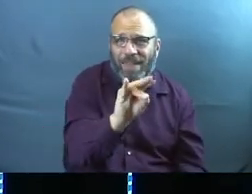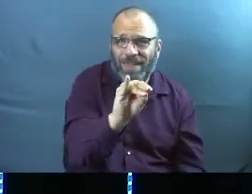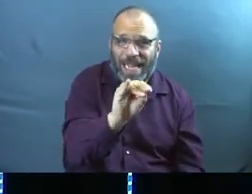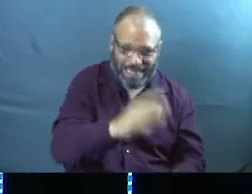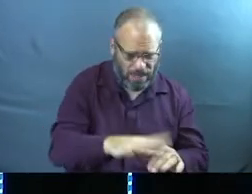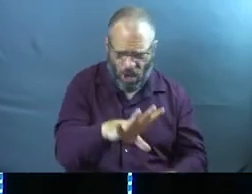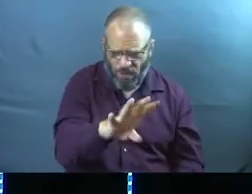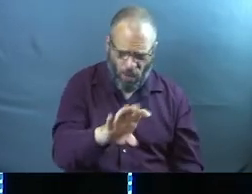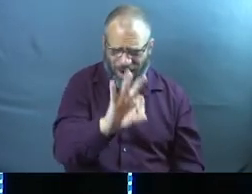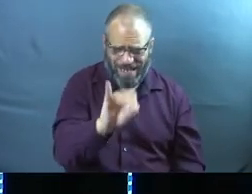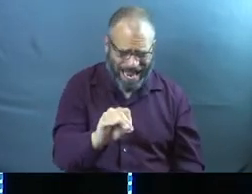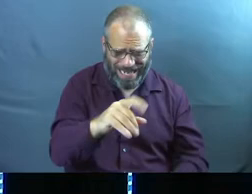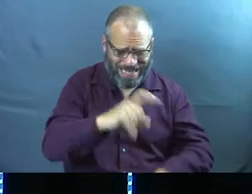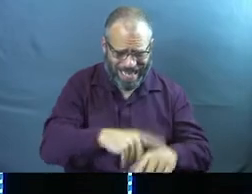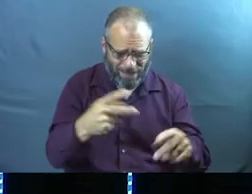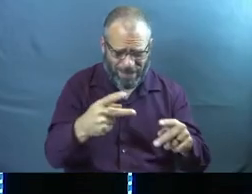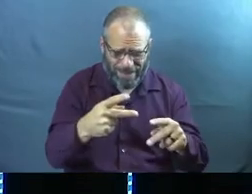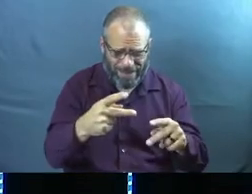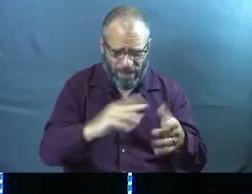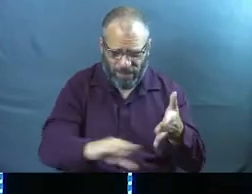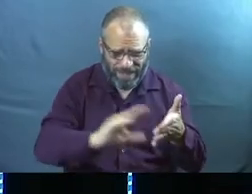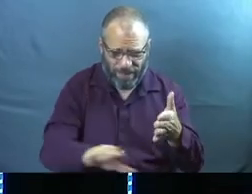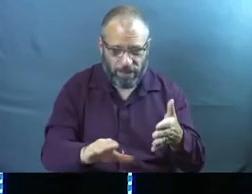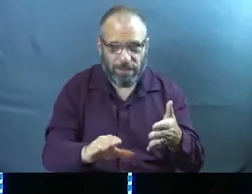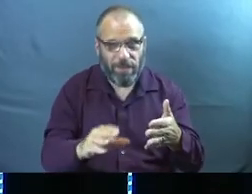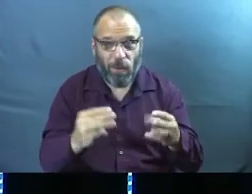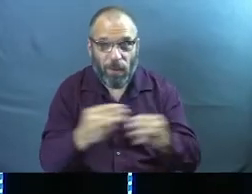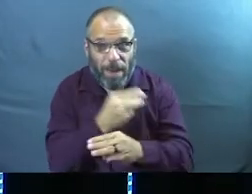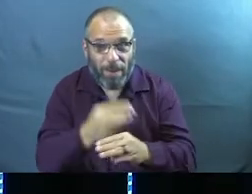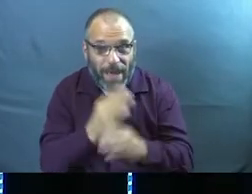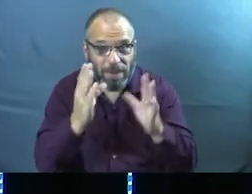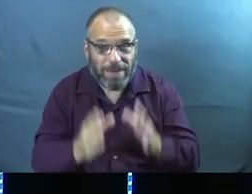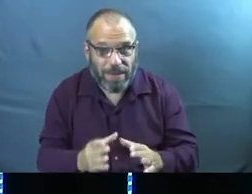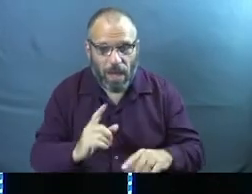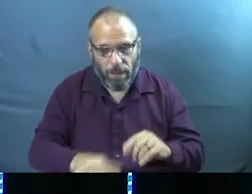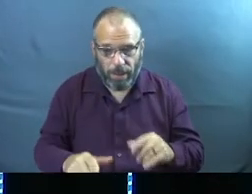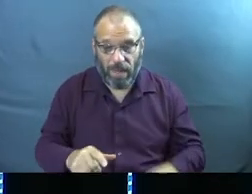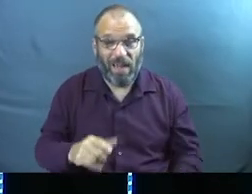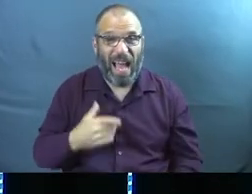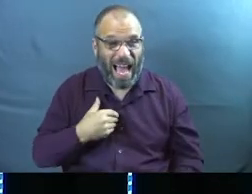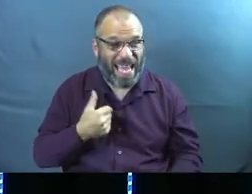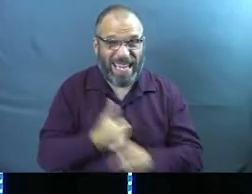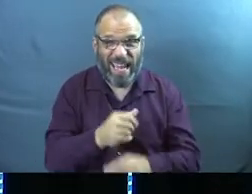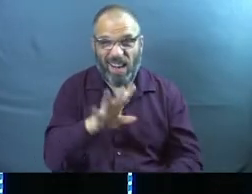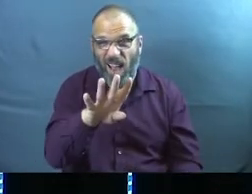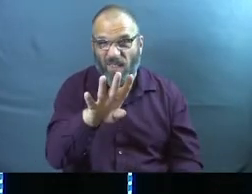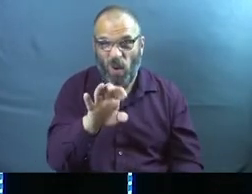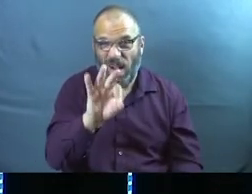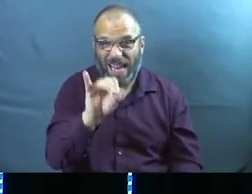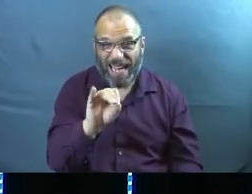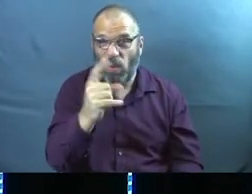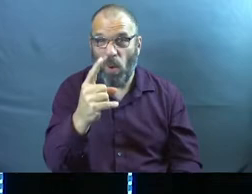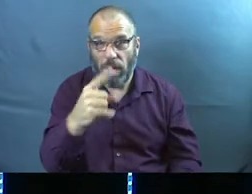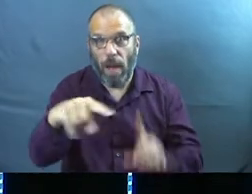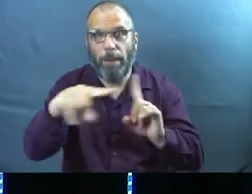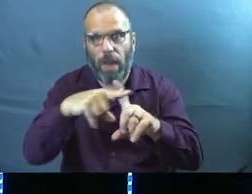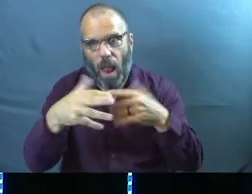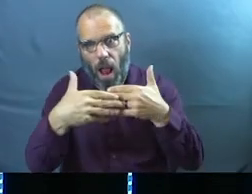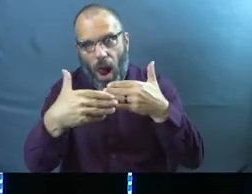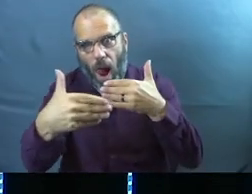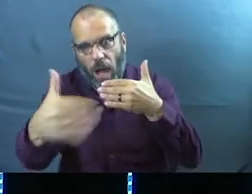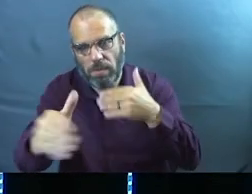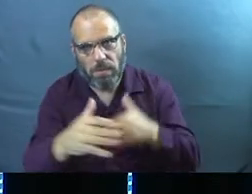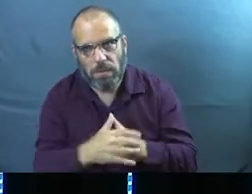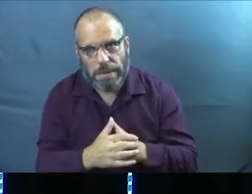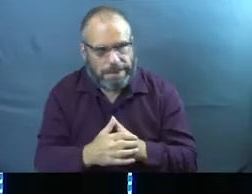that's 490 for you math people. And you're like, but I've crossed 490 a long time ago.